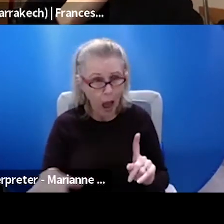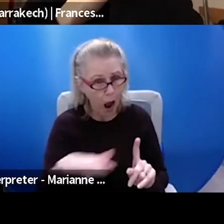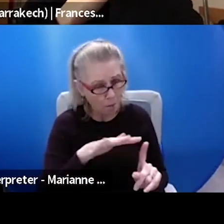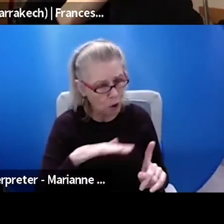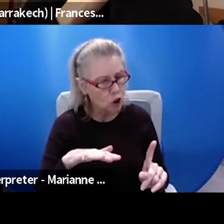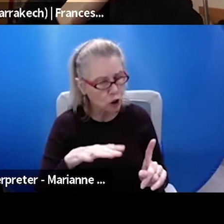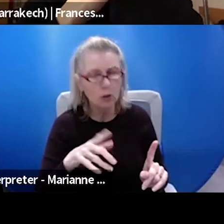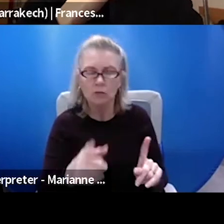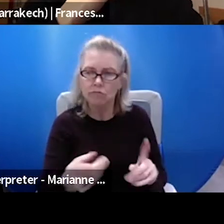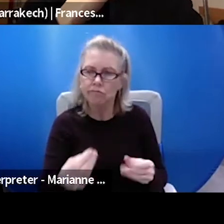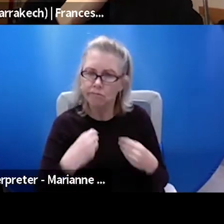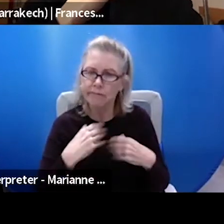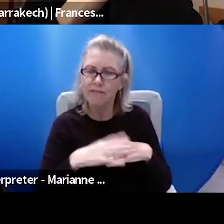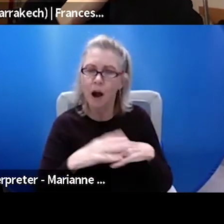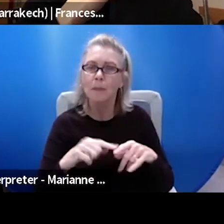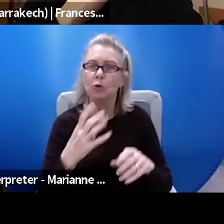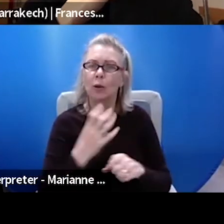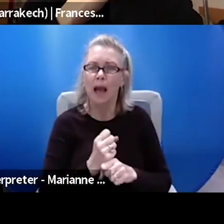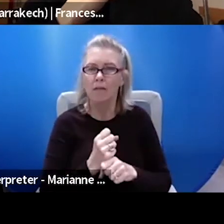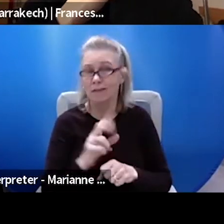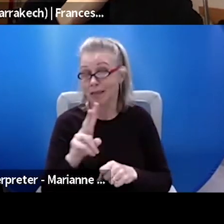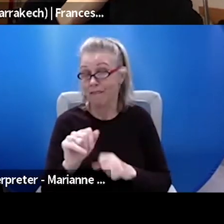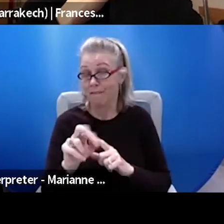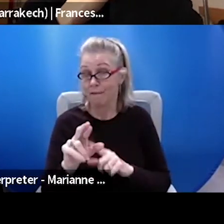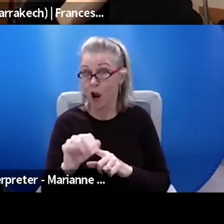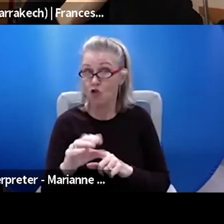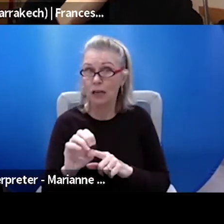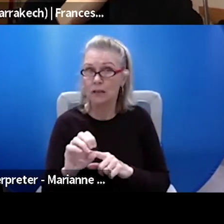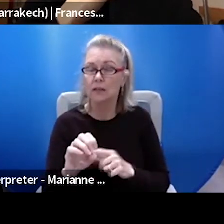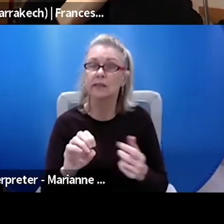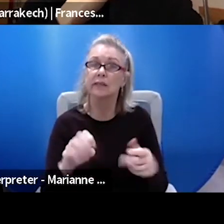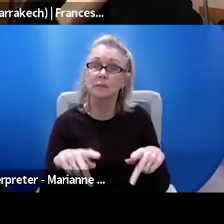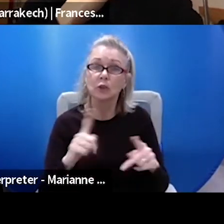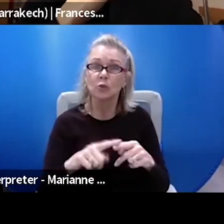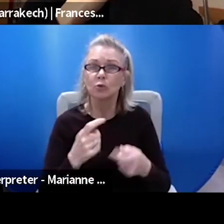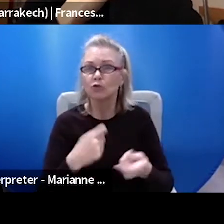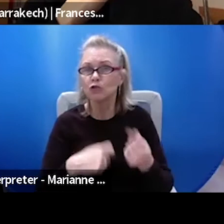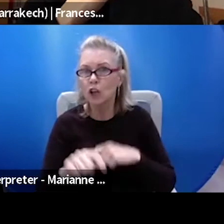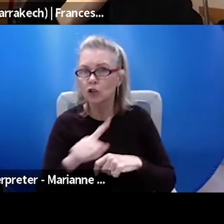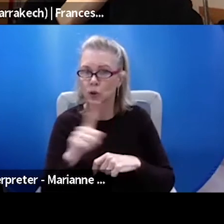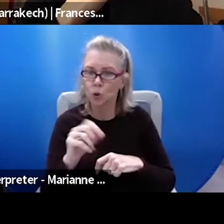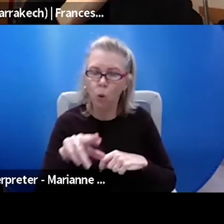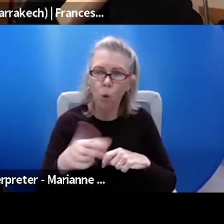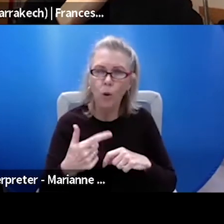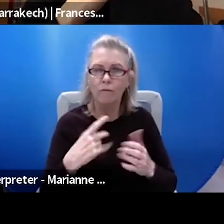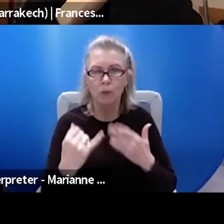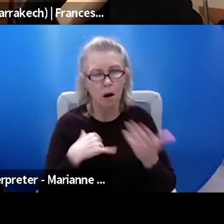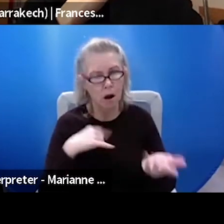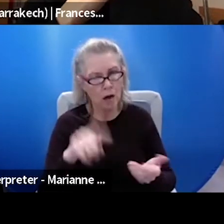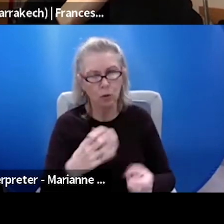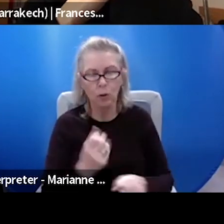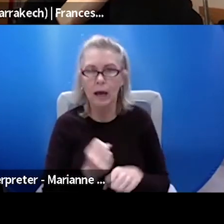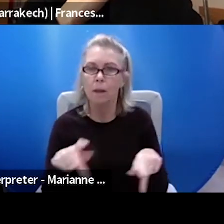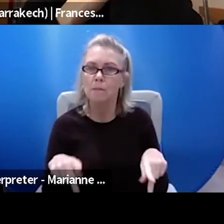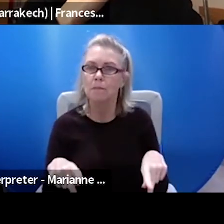that. But in order to get the variance to even, change the zoning of the project, I had to get the